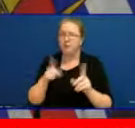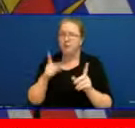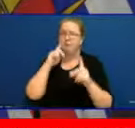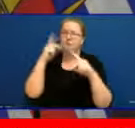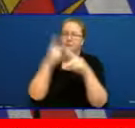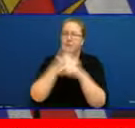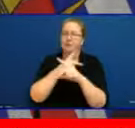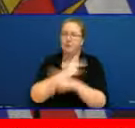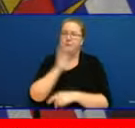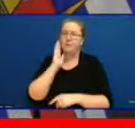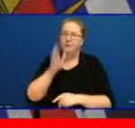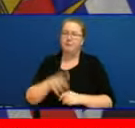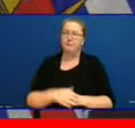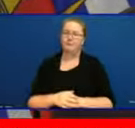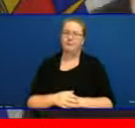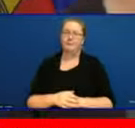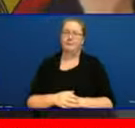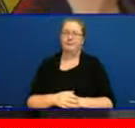work.